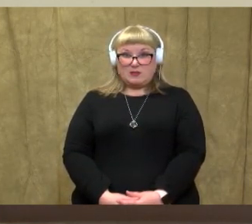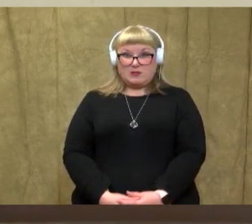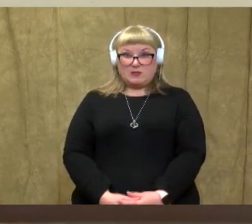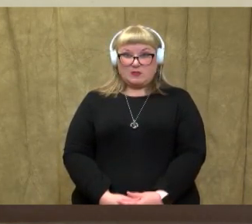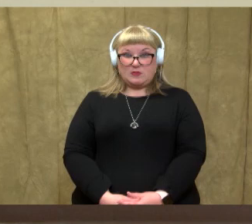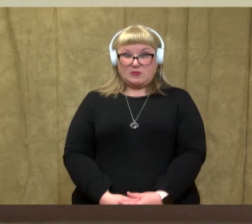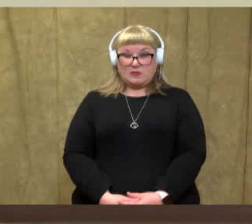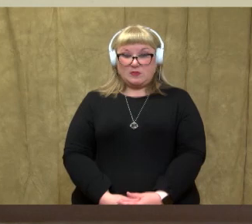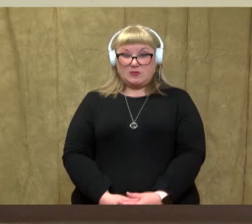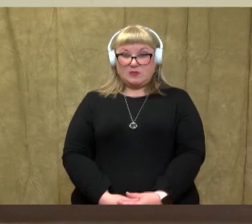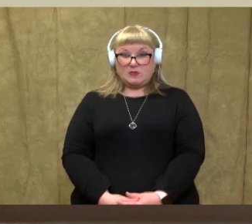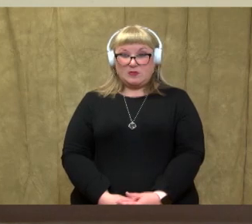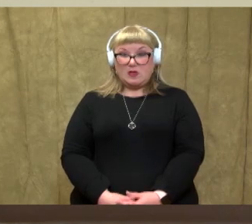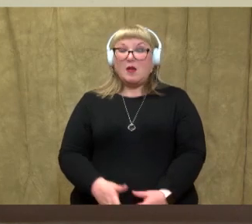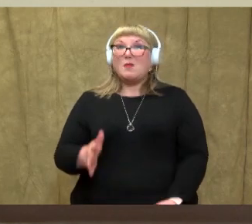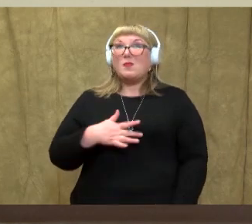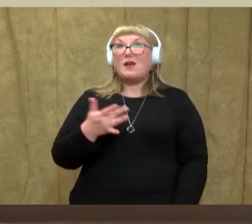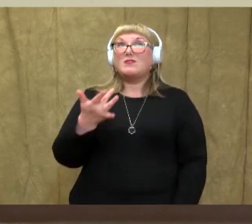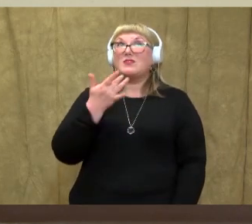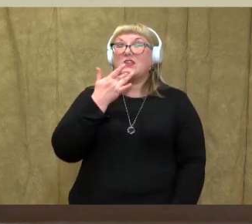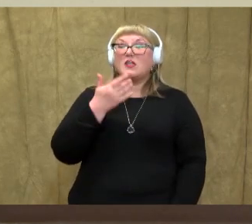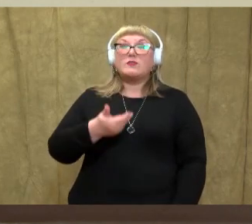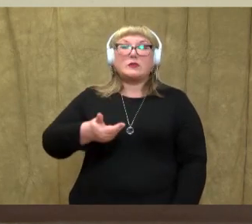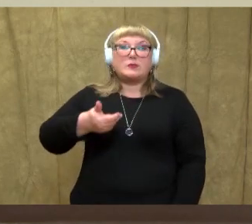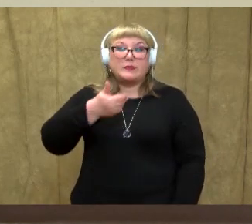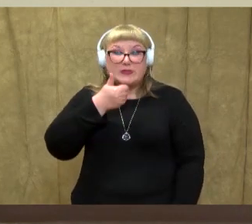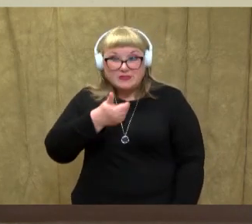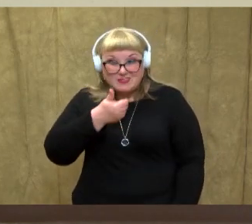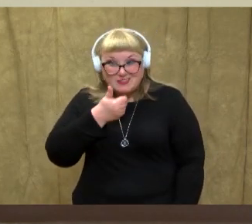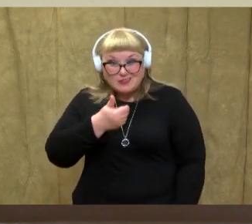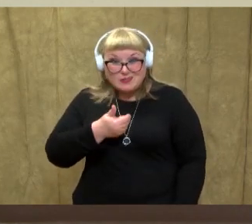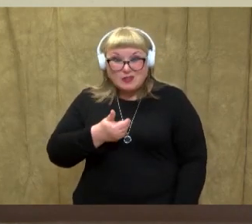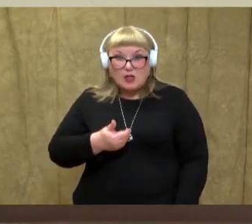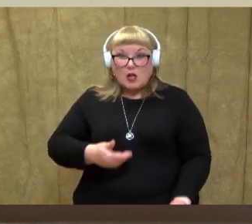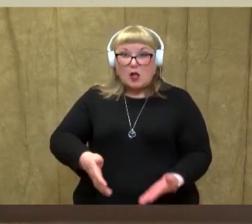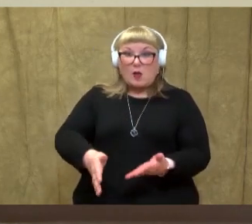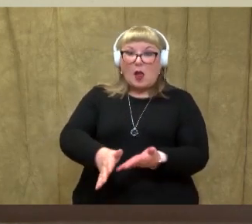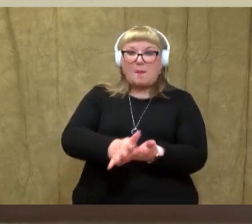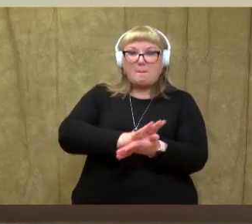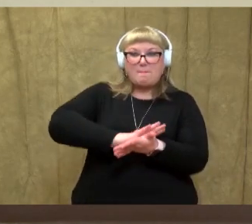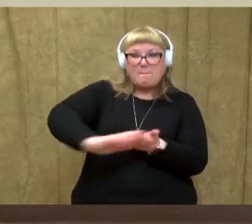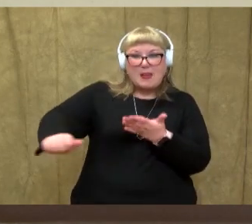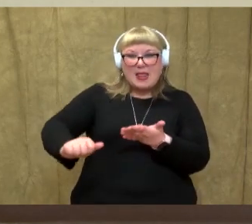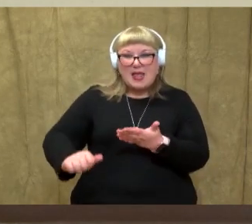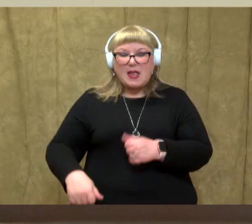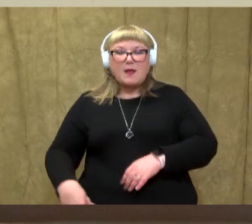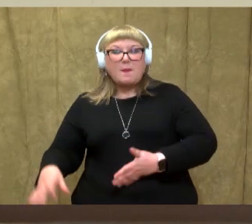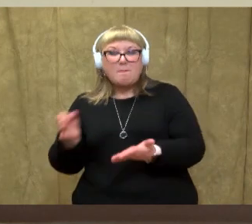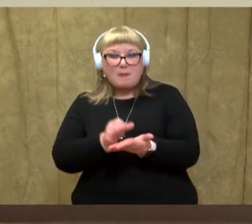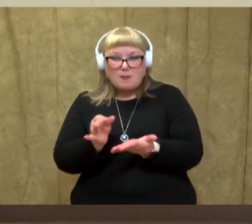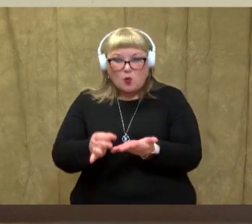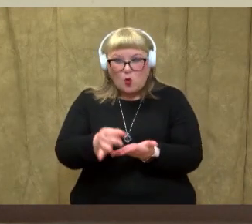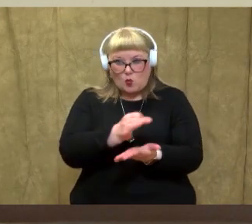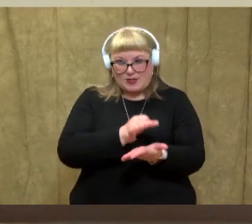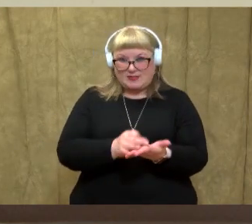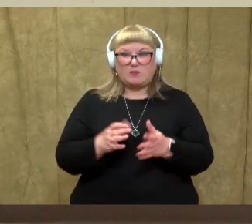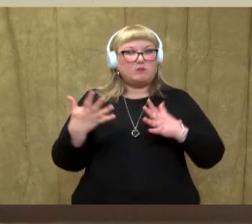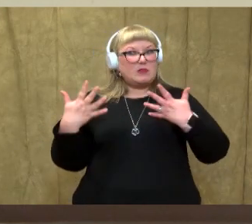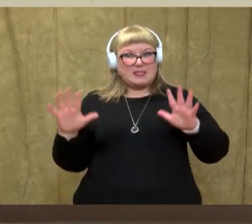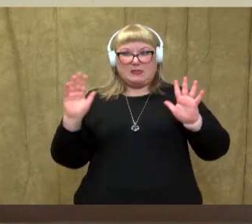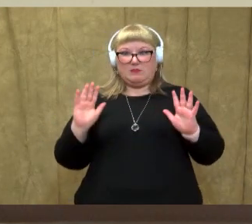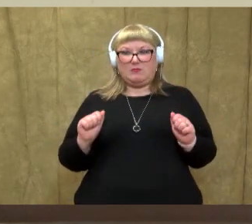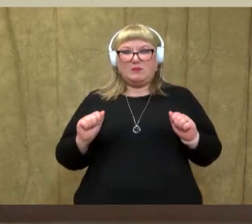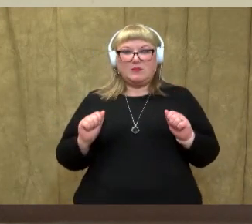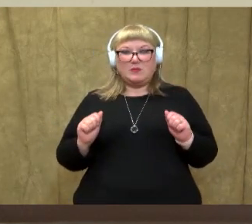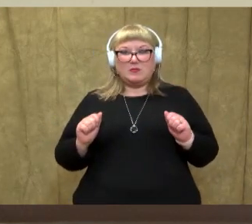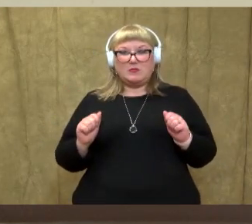Now, my favorite kind of pizza is just plain pepperoni pizza. So let's try